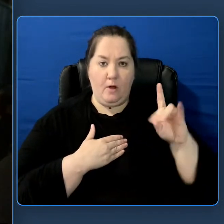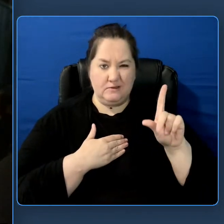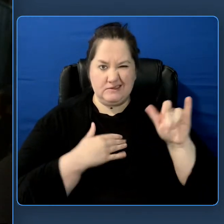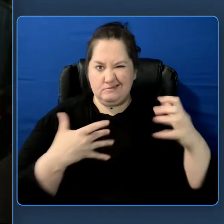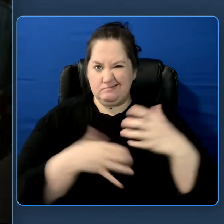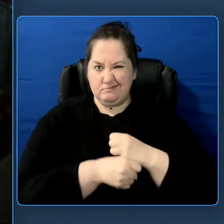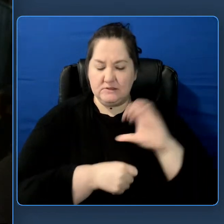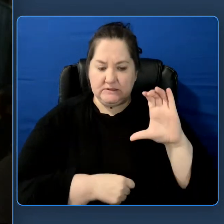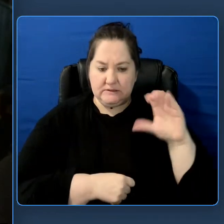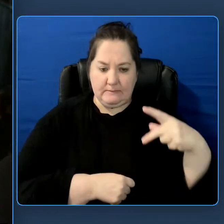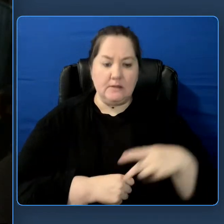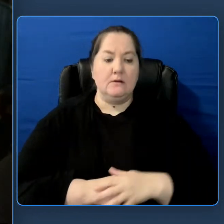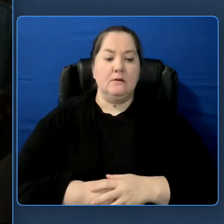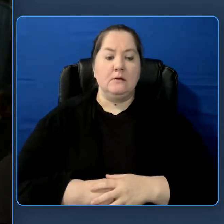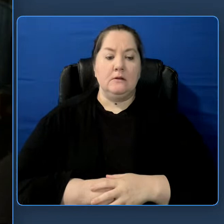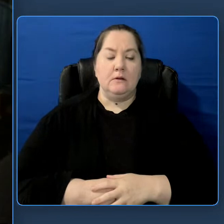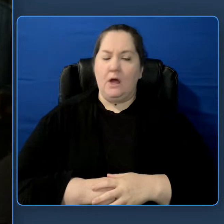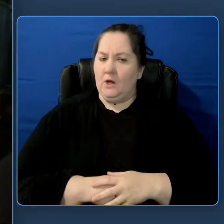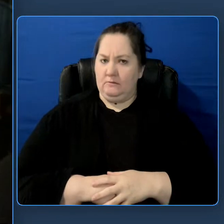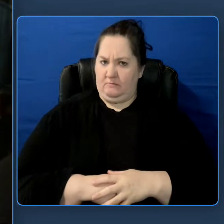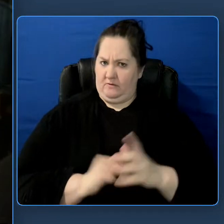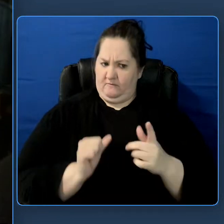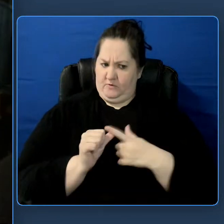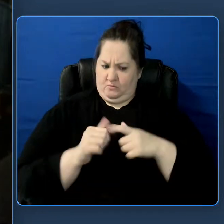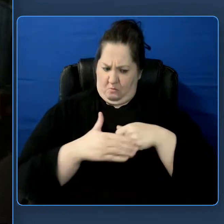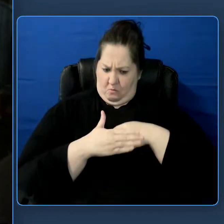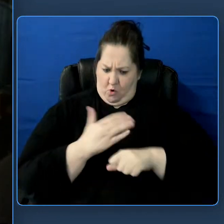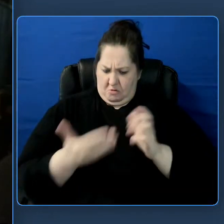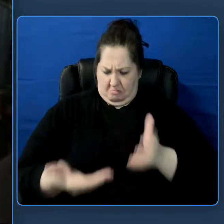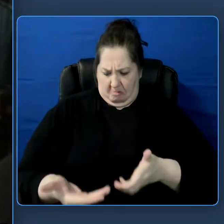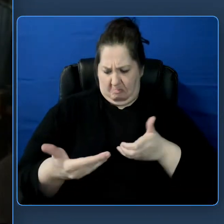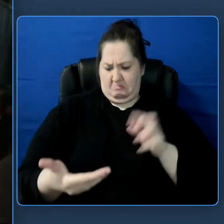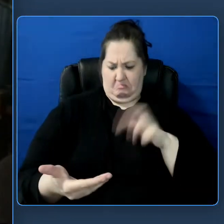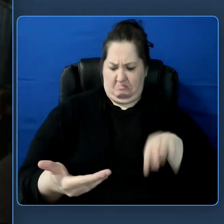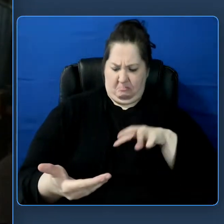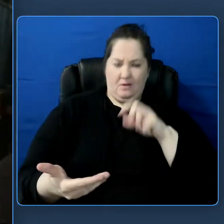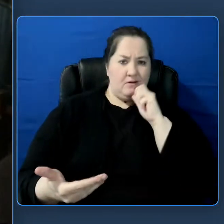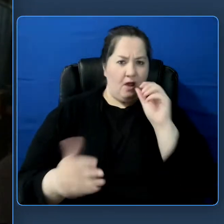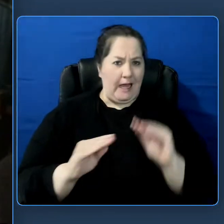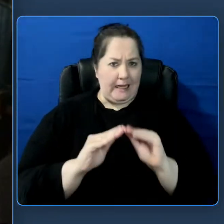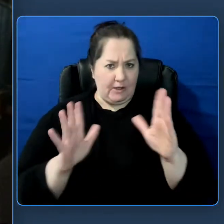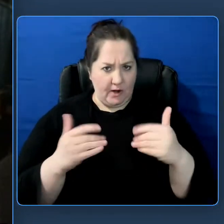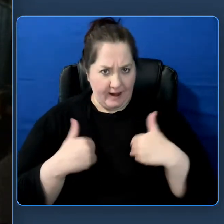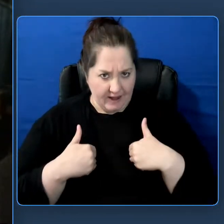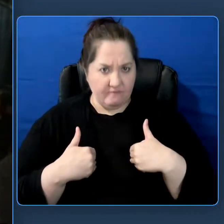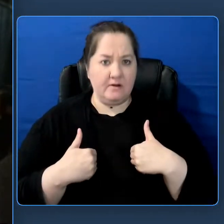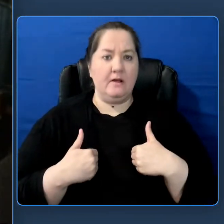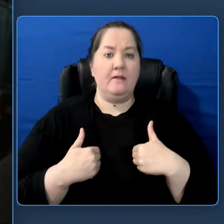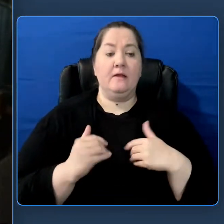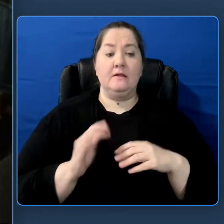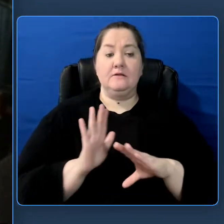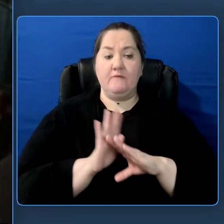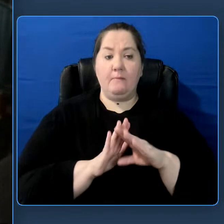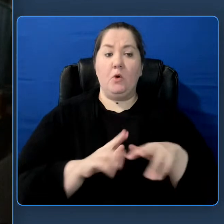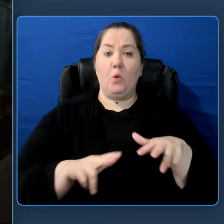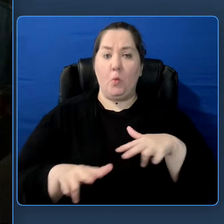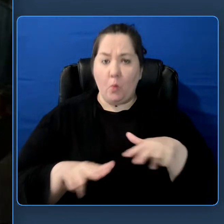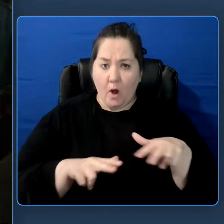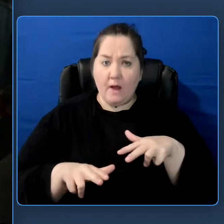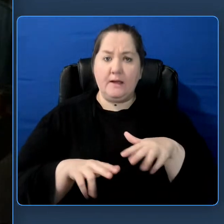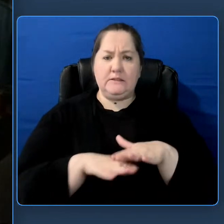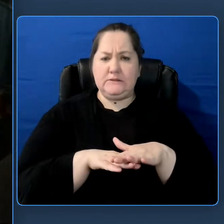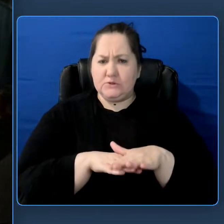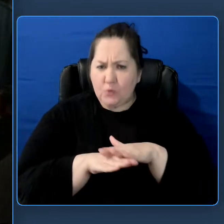not really clear that I even had it at the time of my birth. And then, my stages of development from walking were a